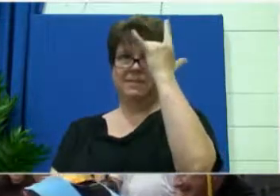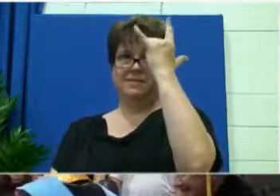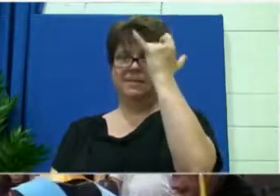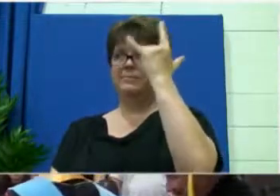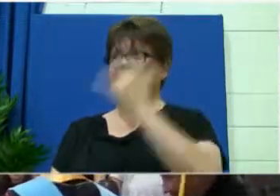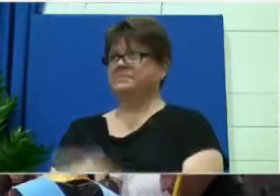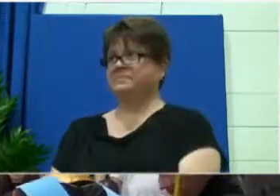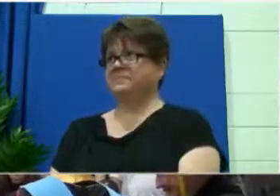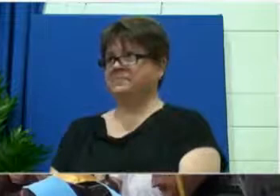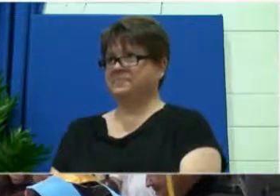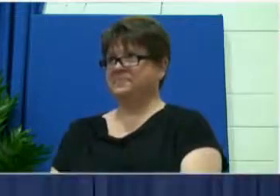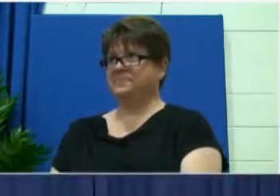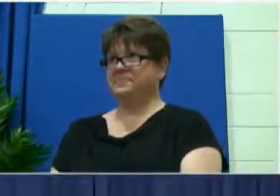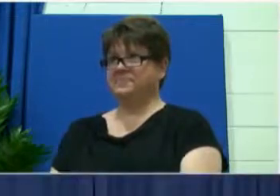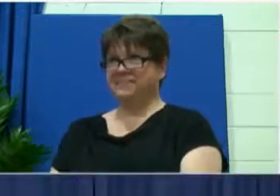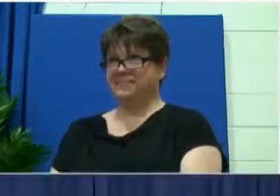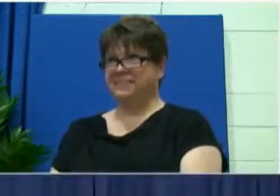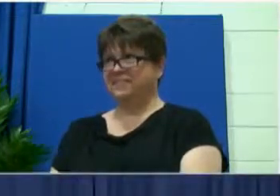Selfie.